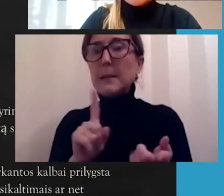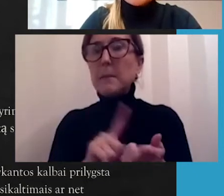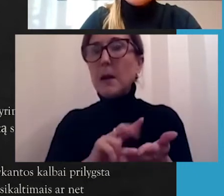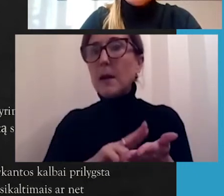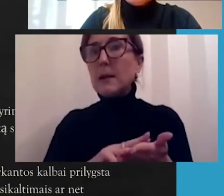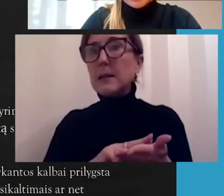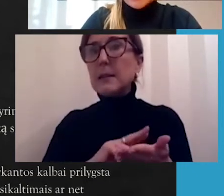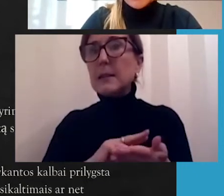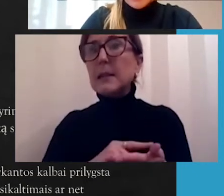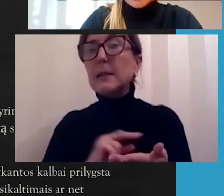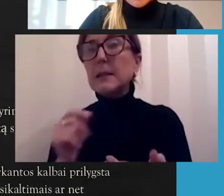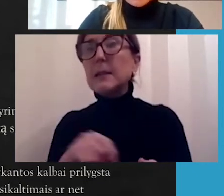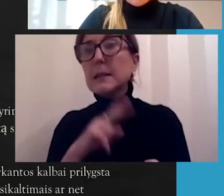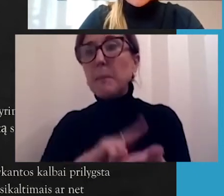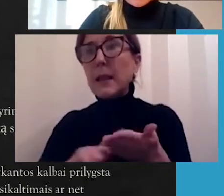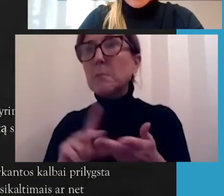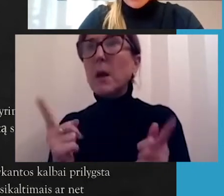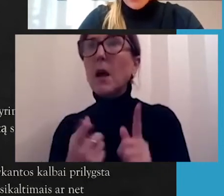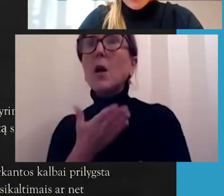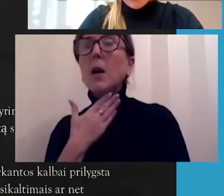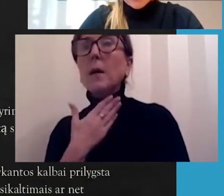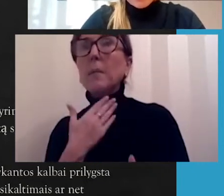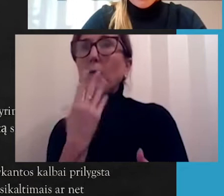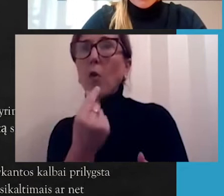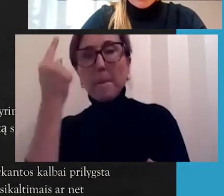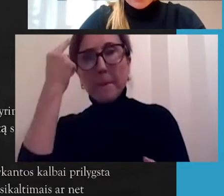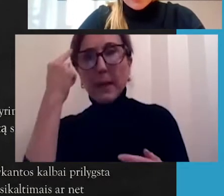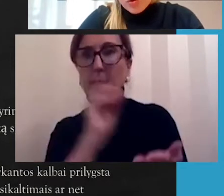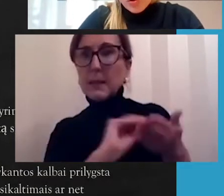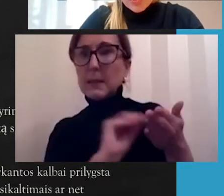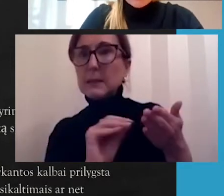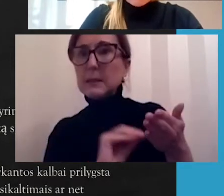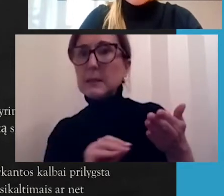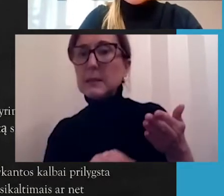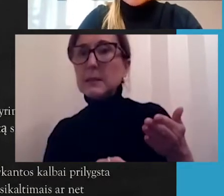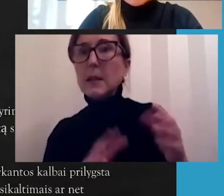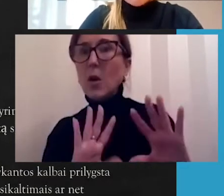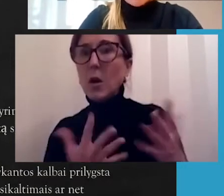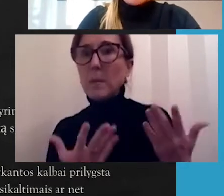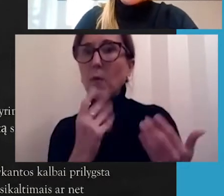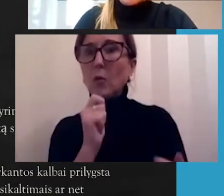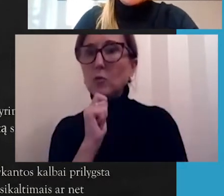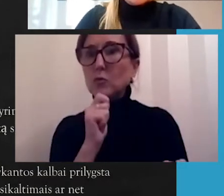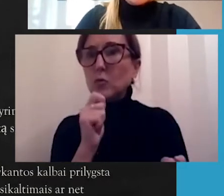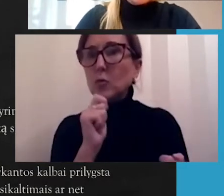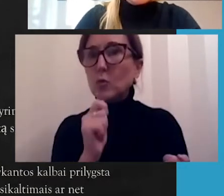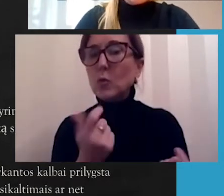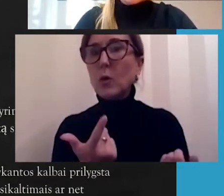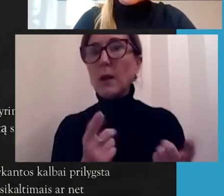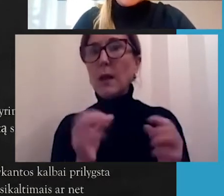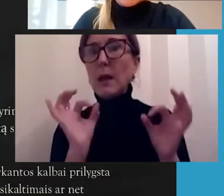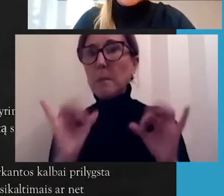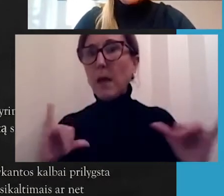quite often the specialists are involved and they assess the